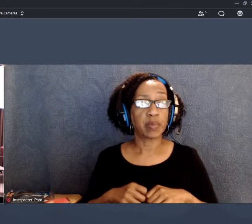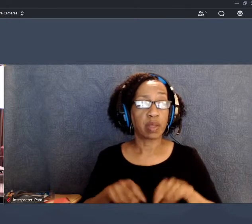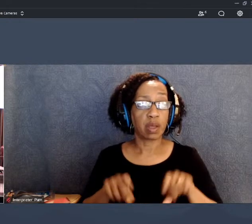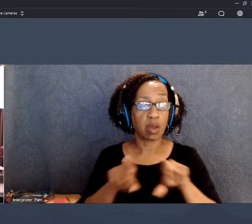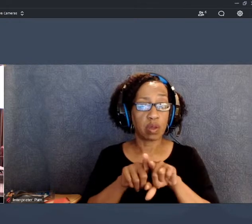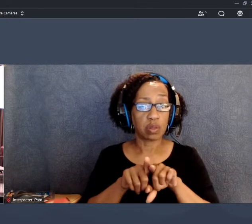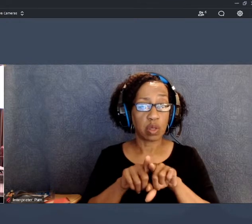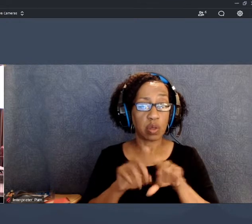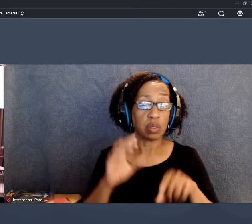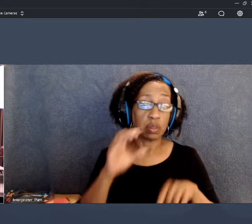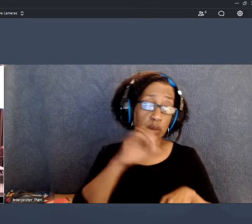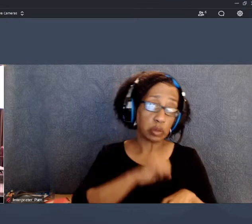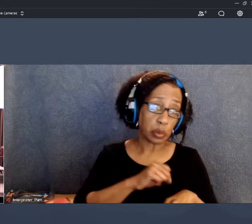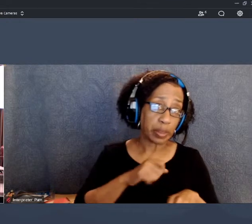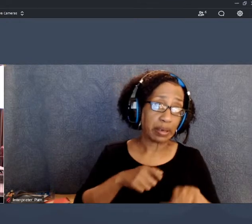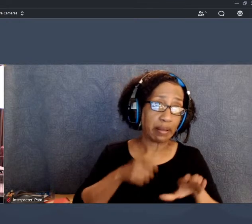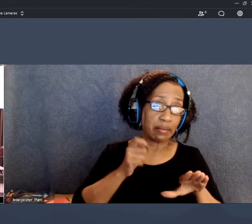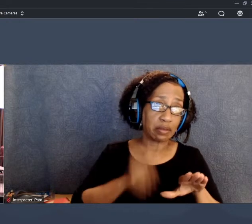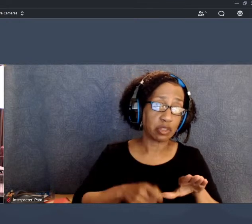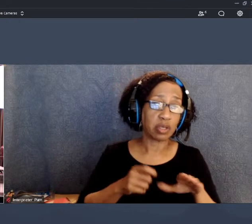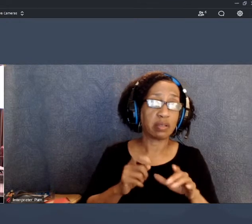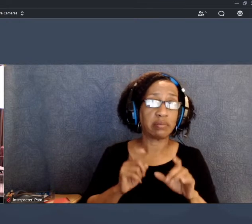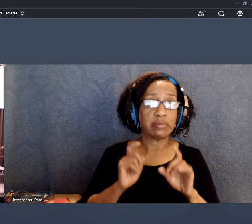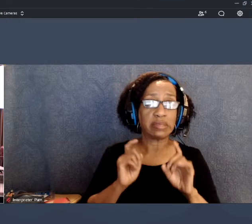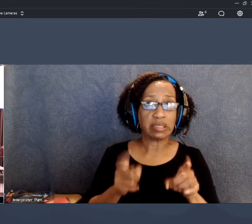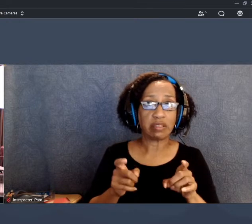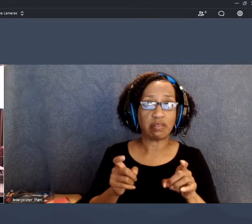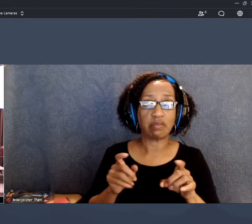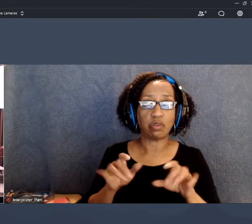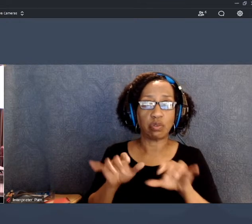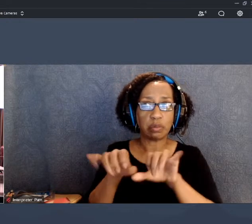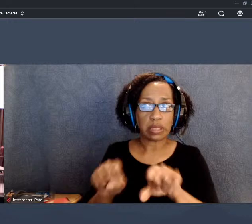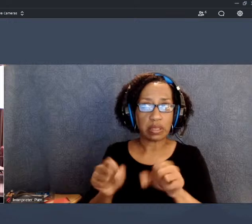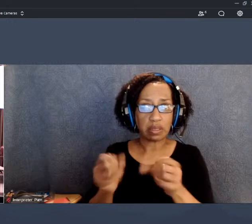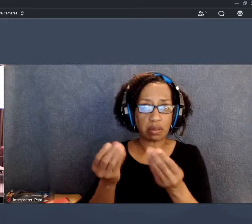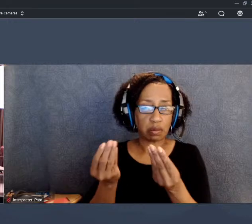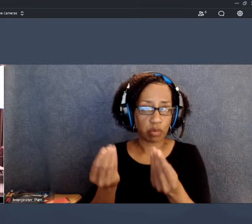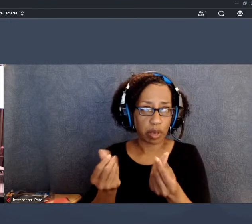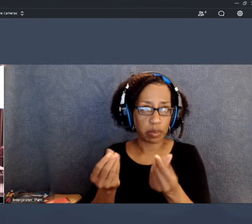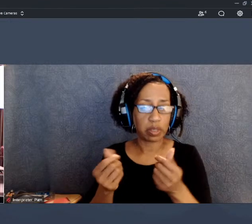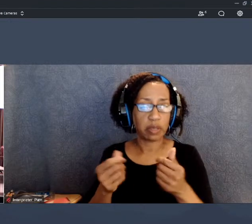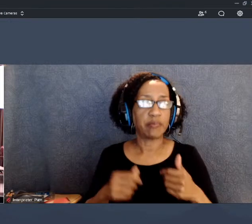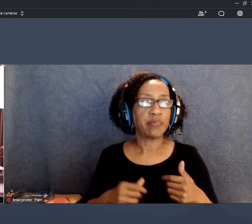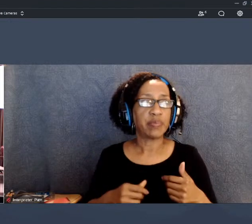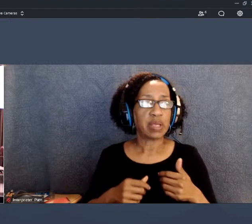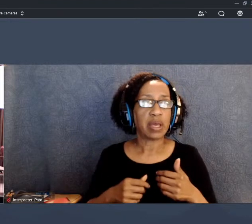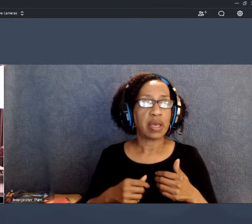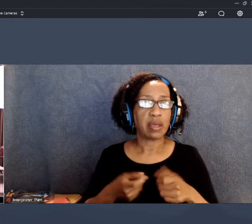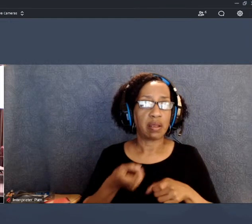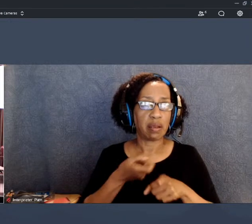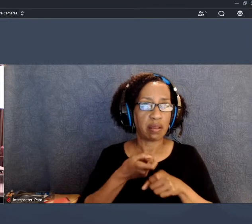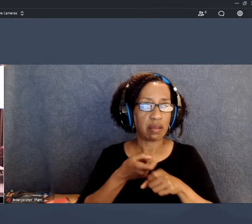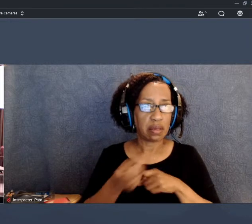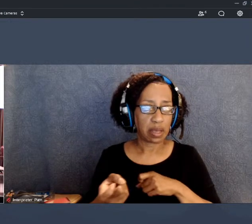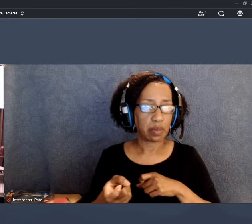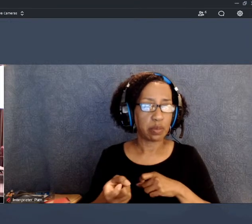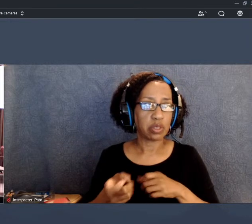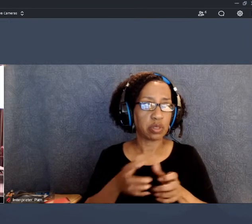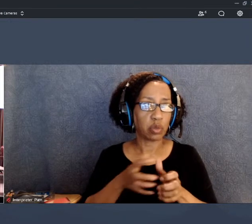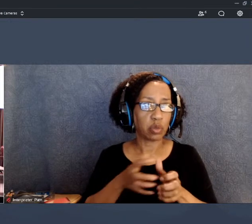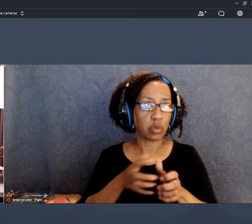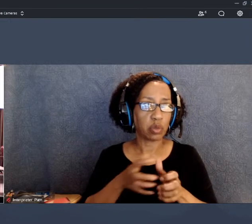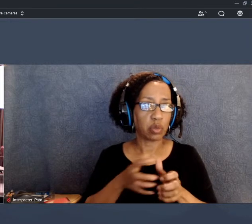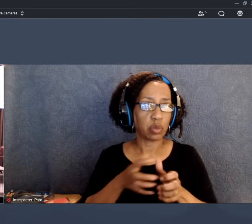assuming the judge grants you possession of the property, grants you the damages that you're seeking, in addition to that, you have